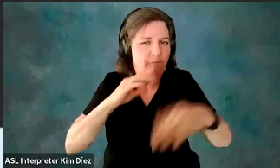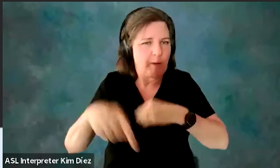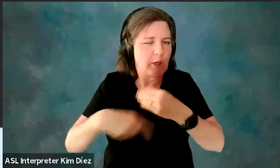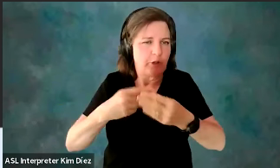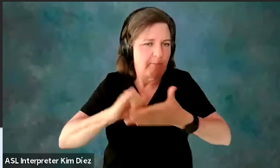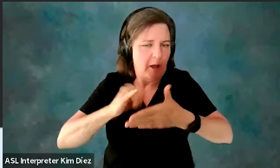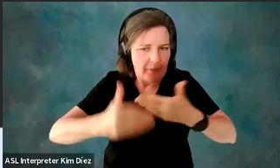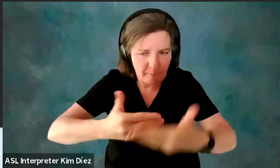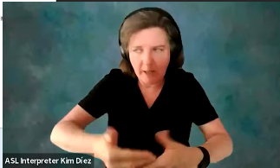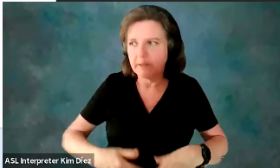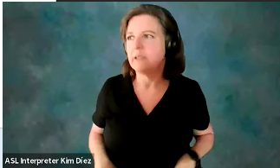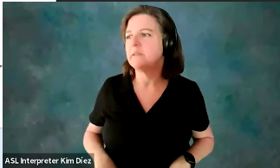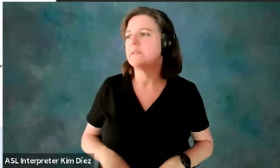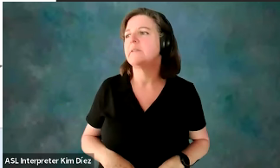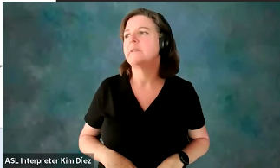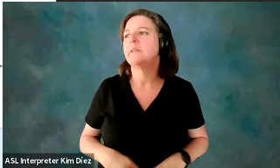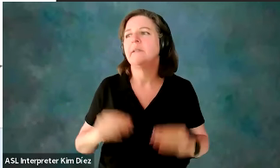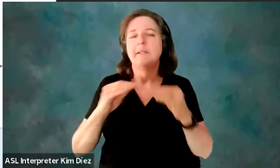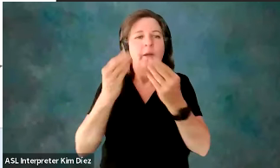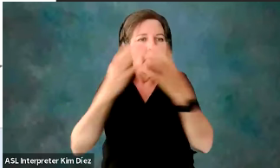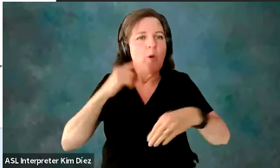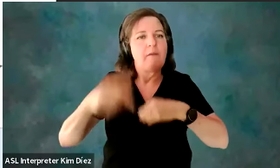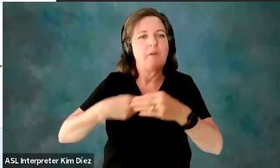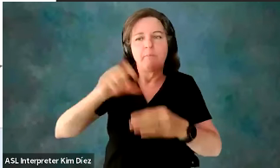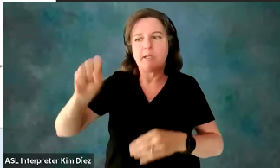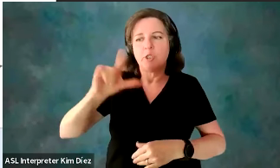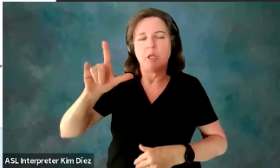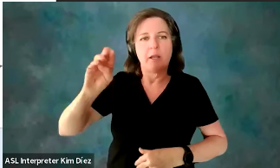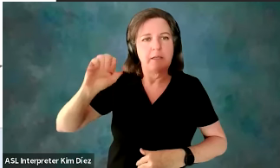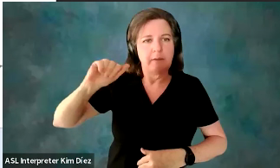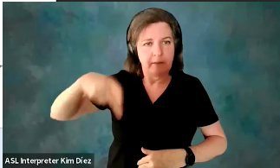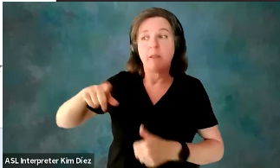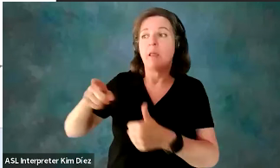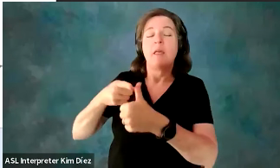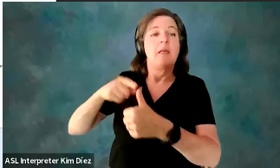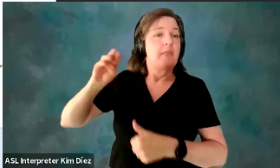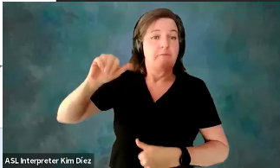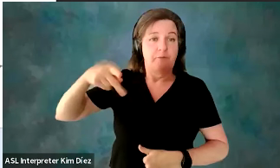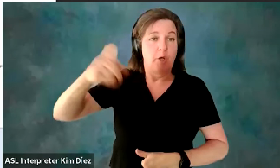information on the soil map, the first map,